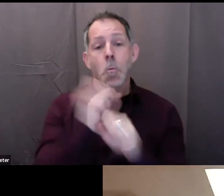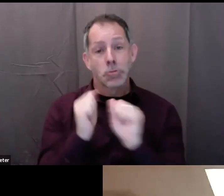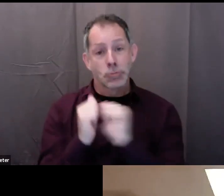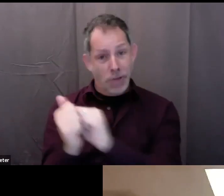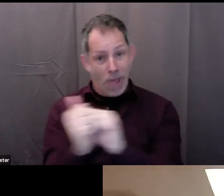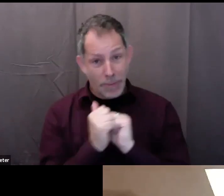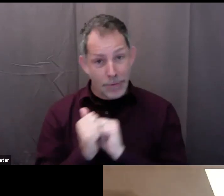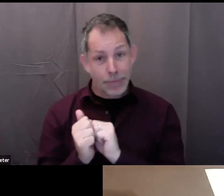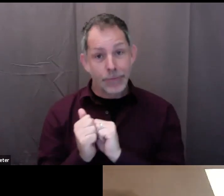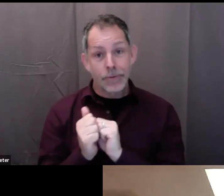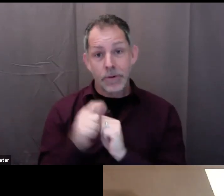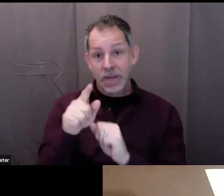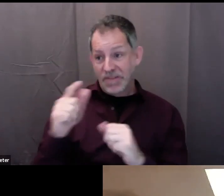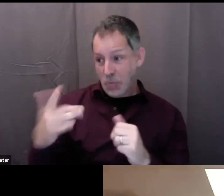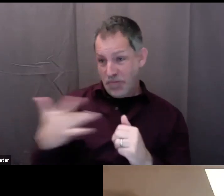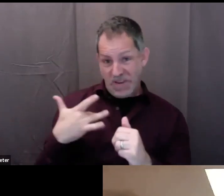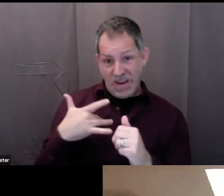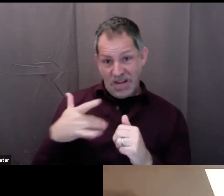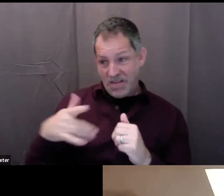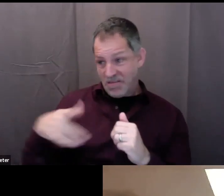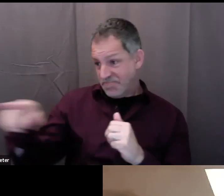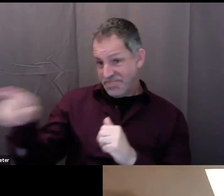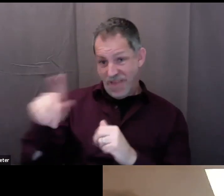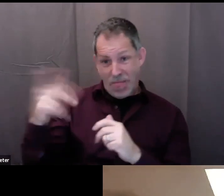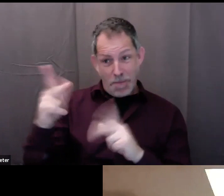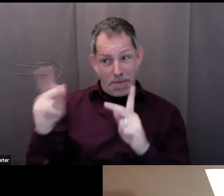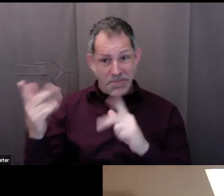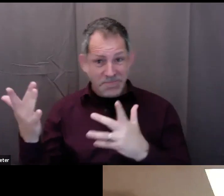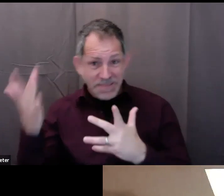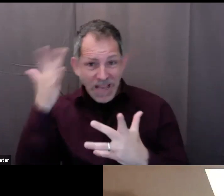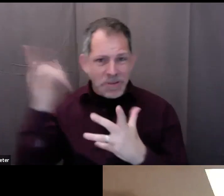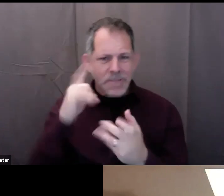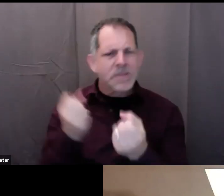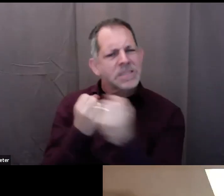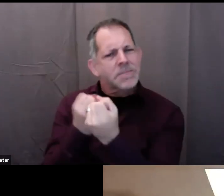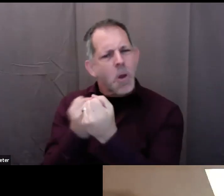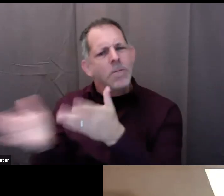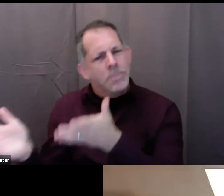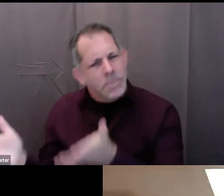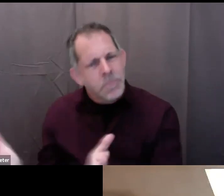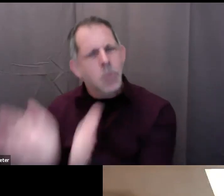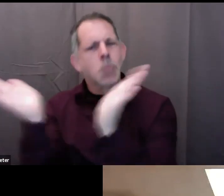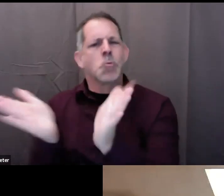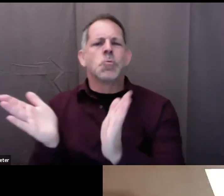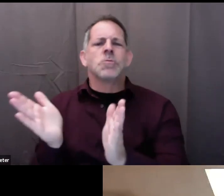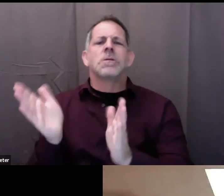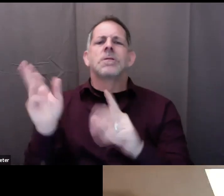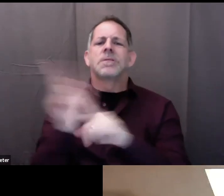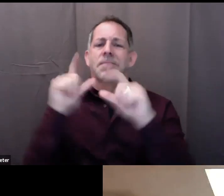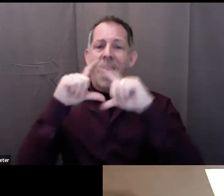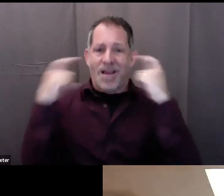wear those face coverings, and please work with us in following this guidance.